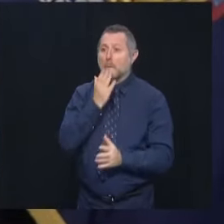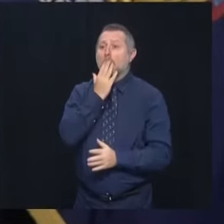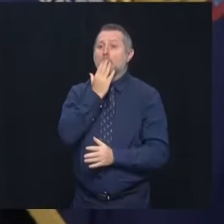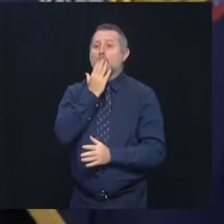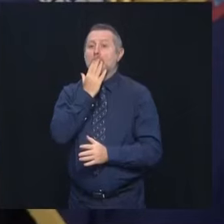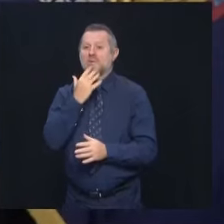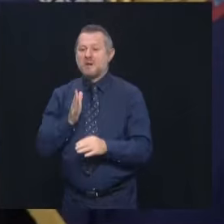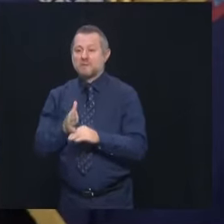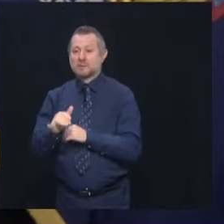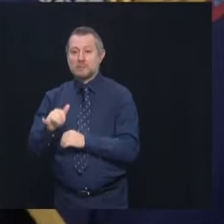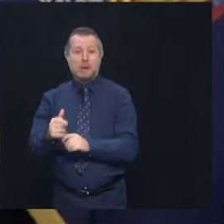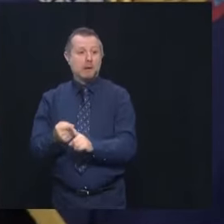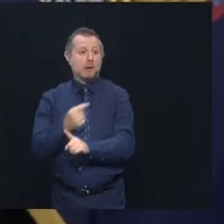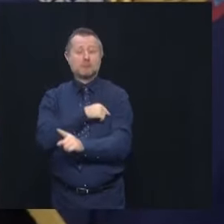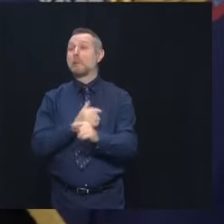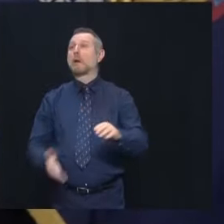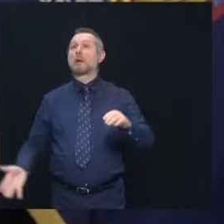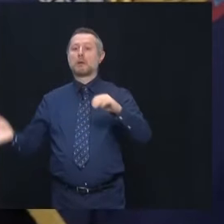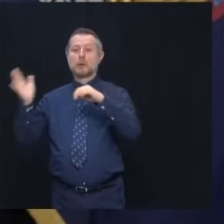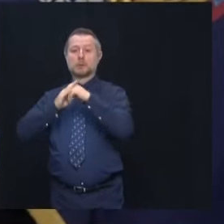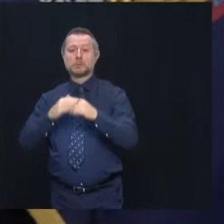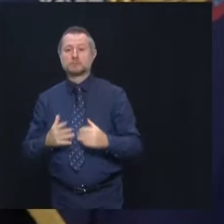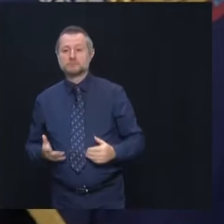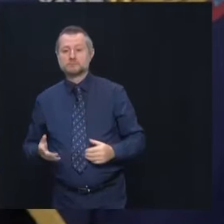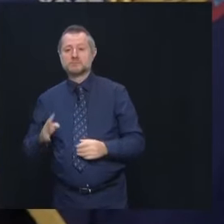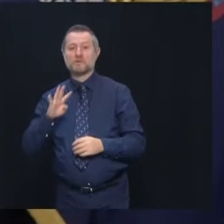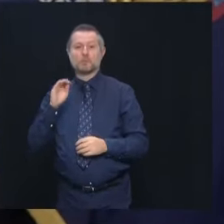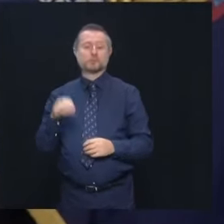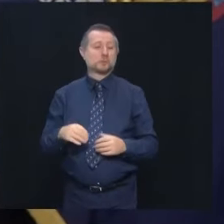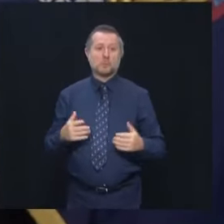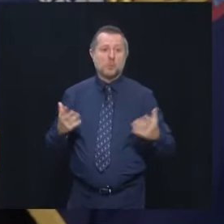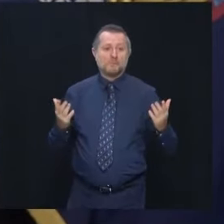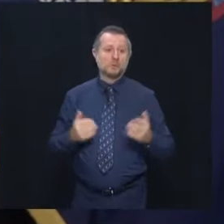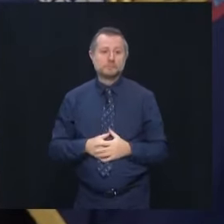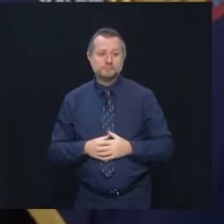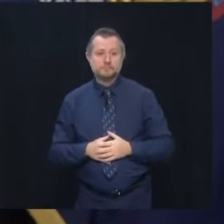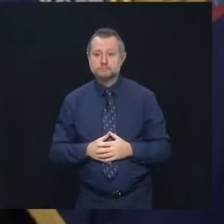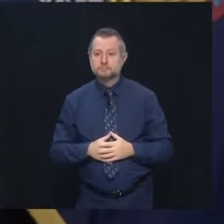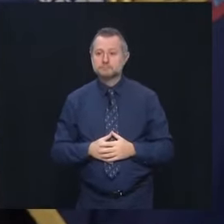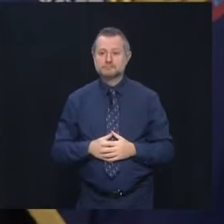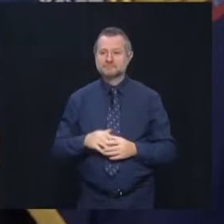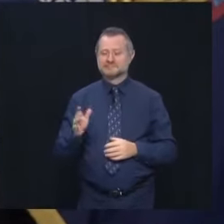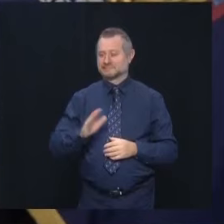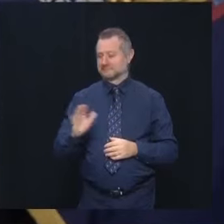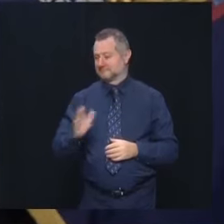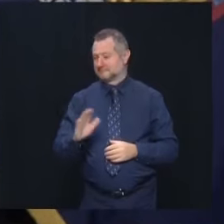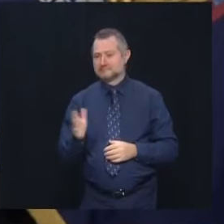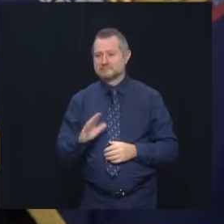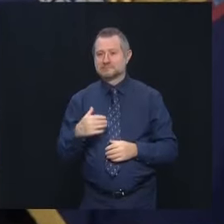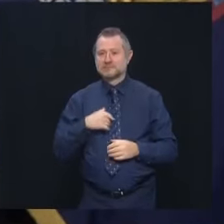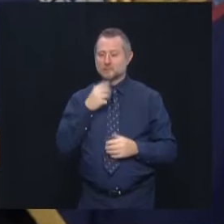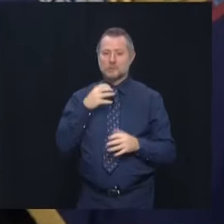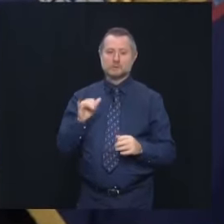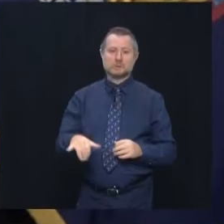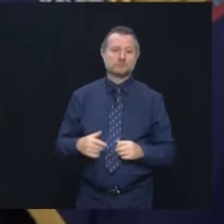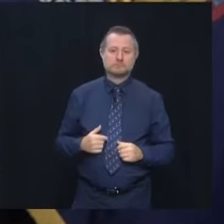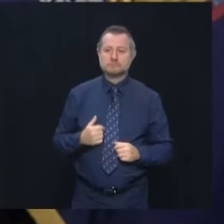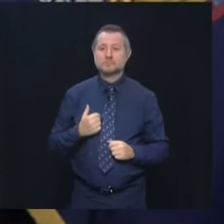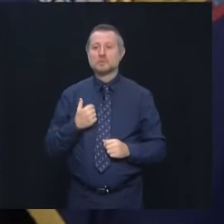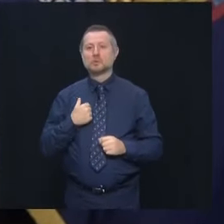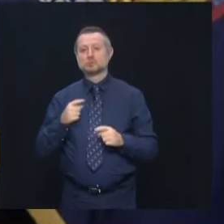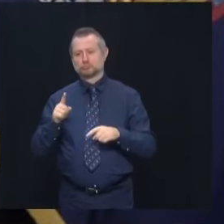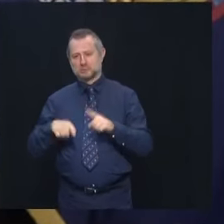to day 10, it went up 4 points. No, I think random is